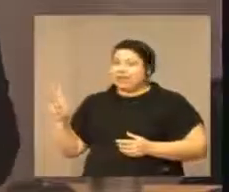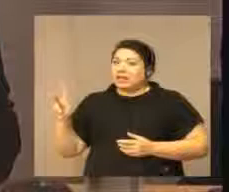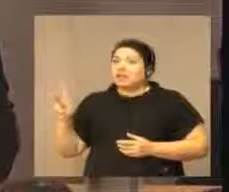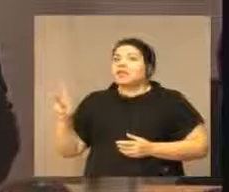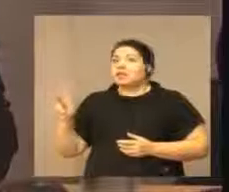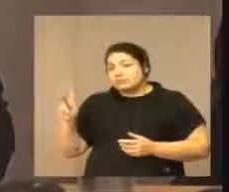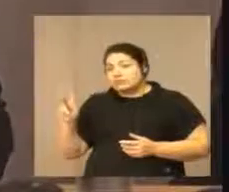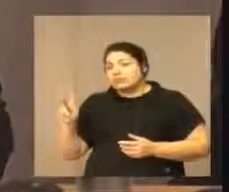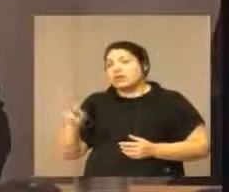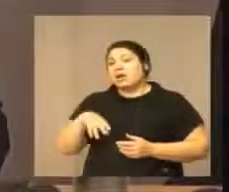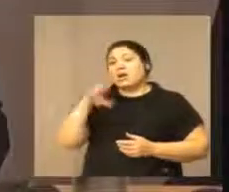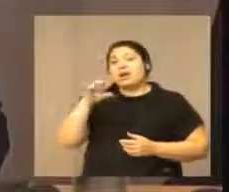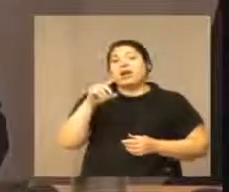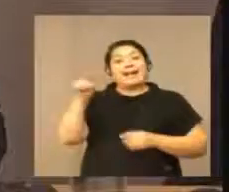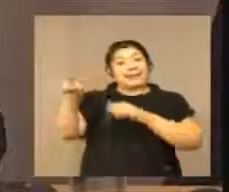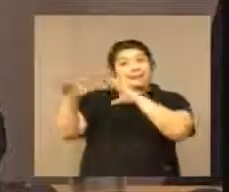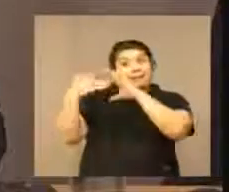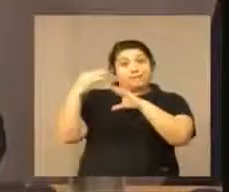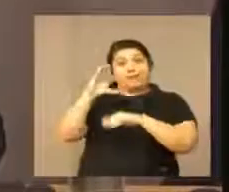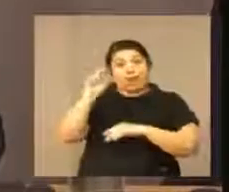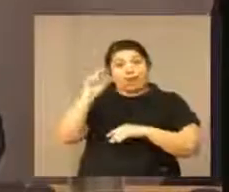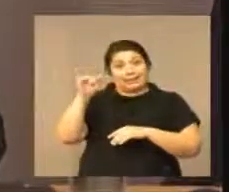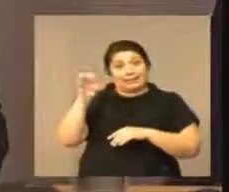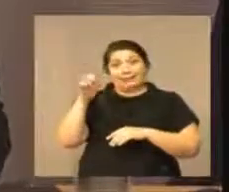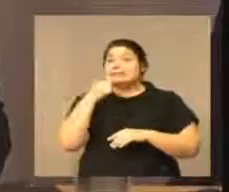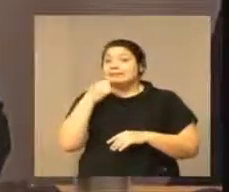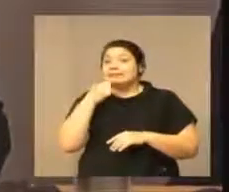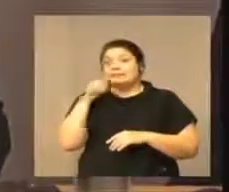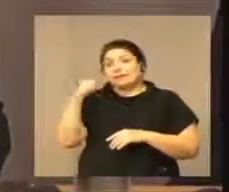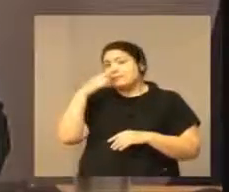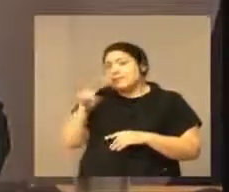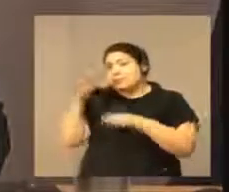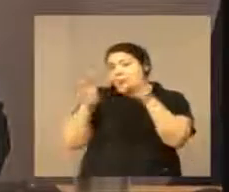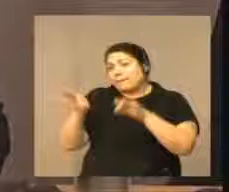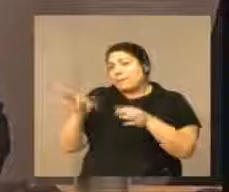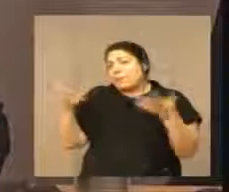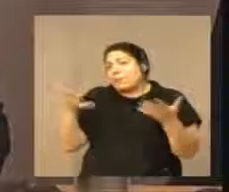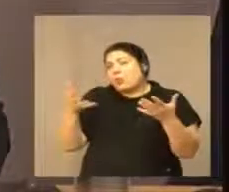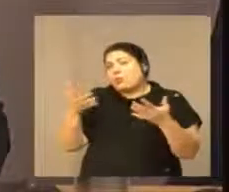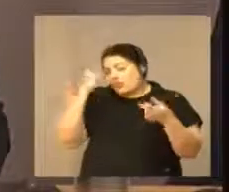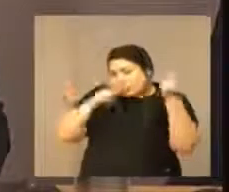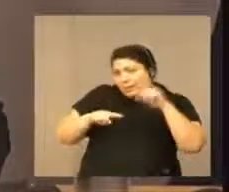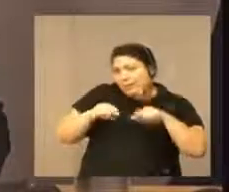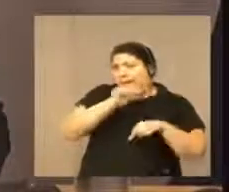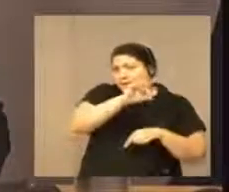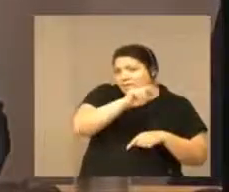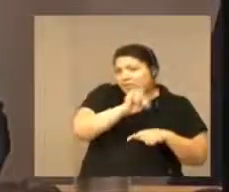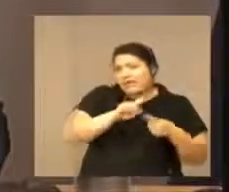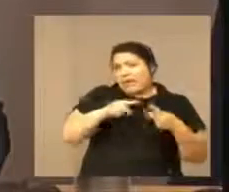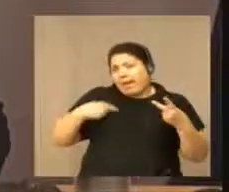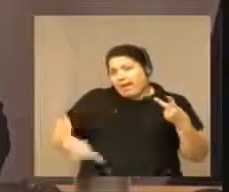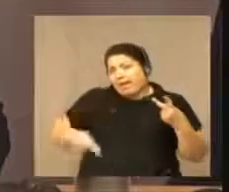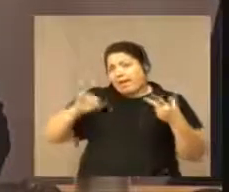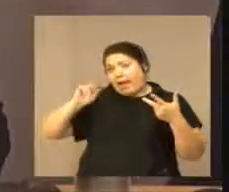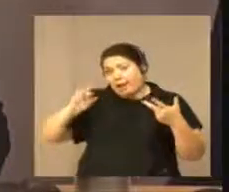So Connie says, can someone describe the collaboration with the ESDC, AFN, Health, INAC,